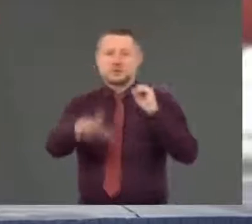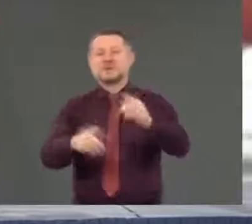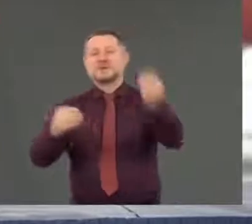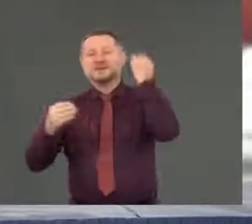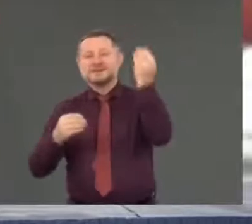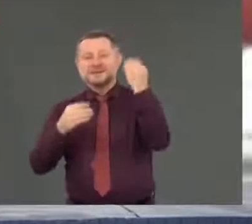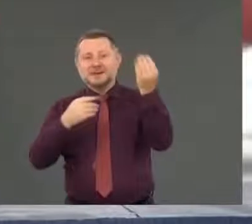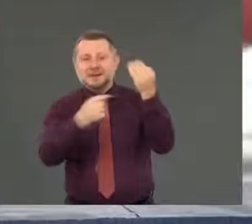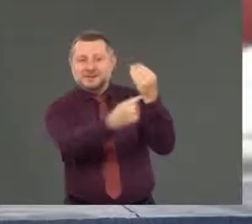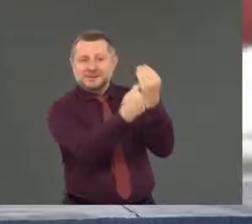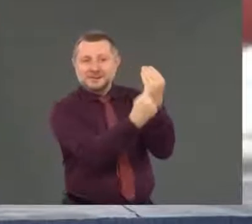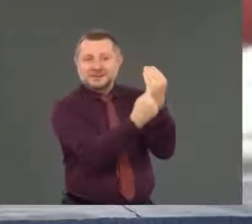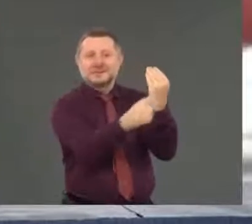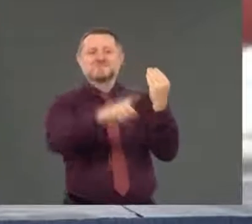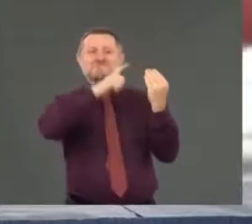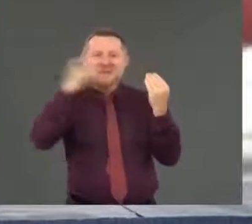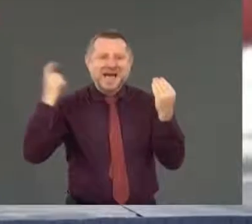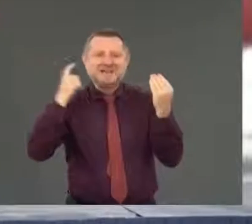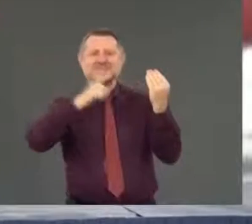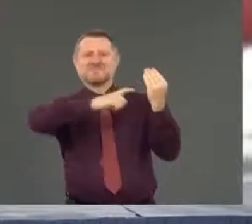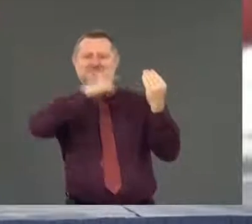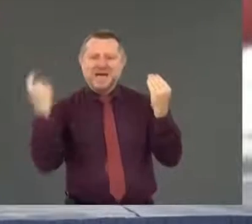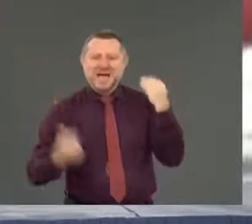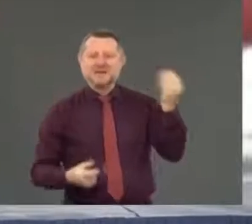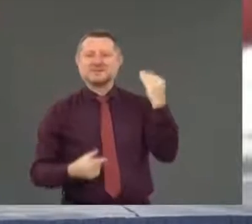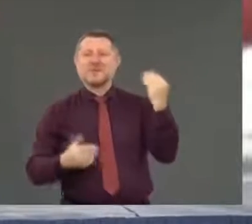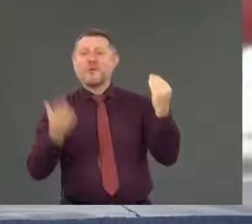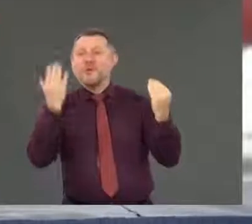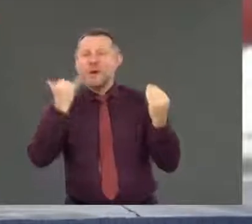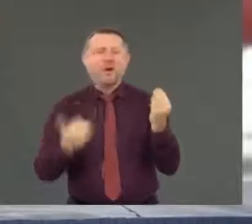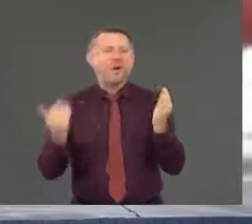face because they work.